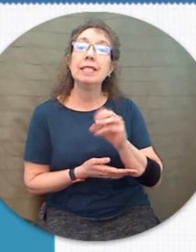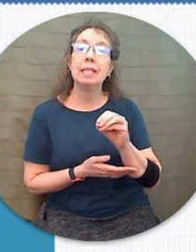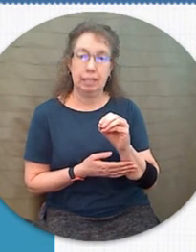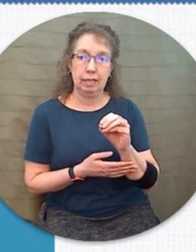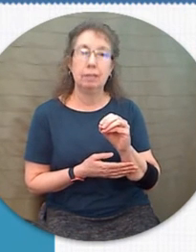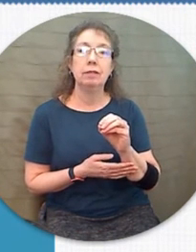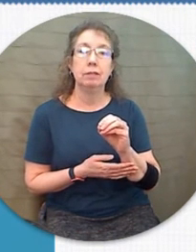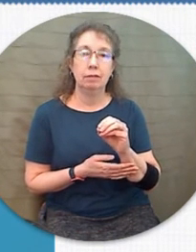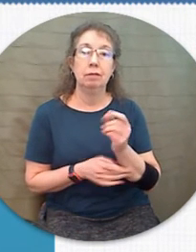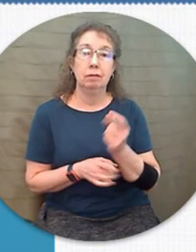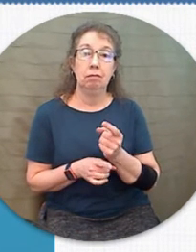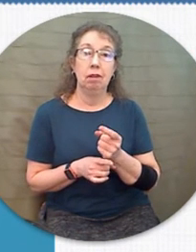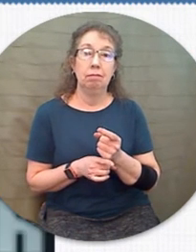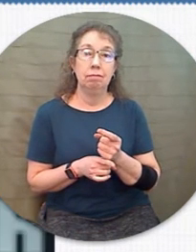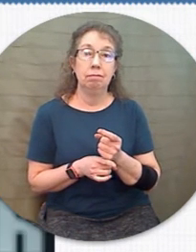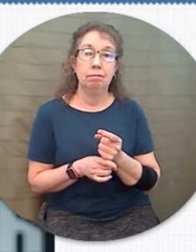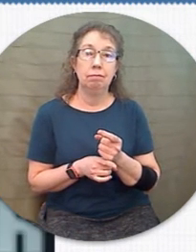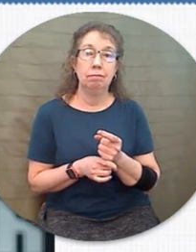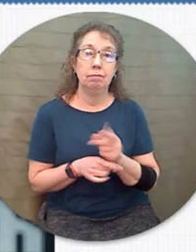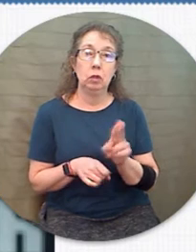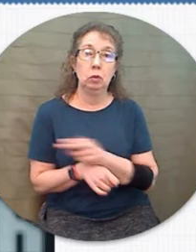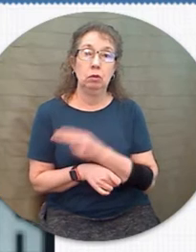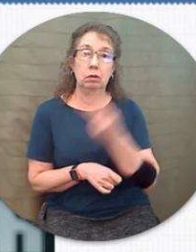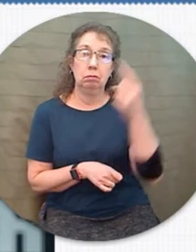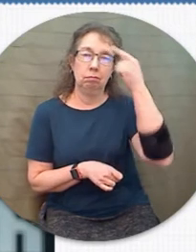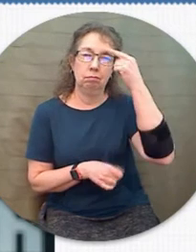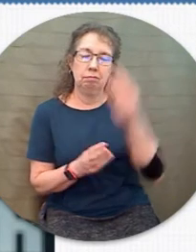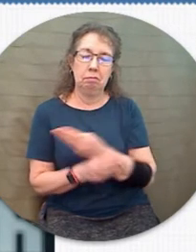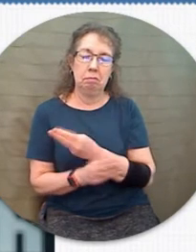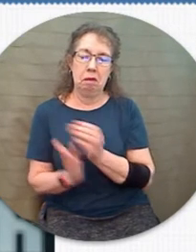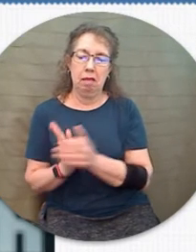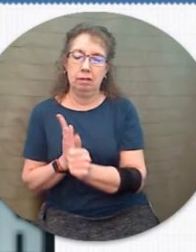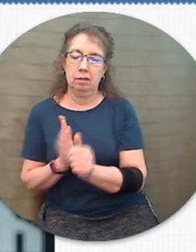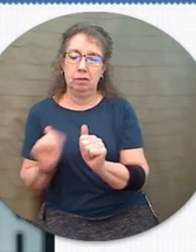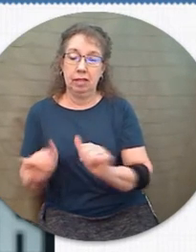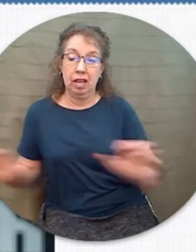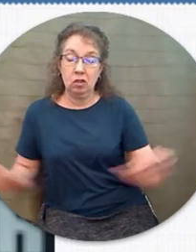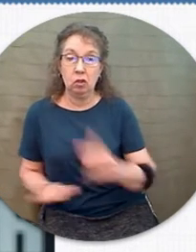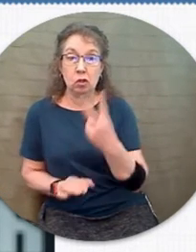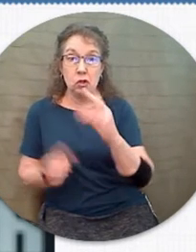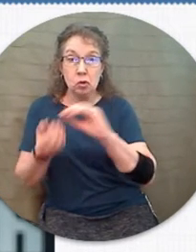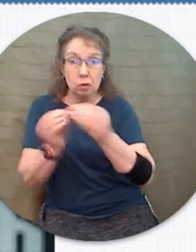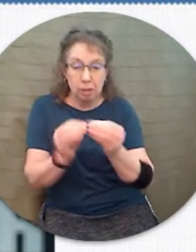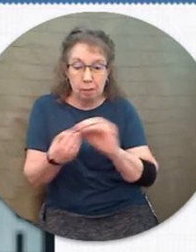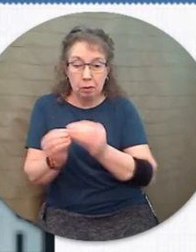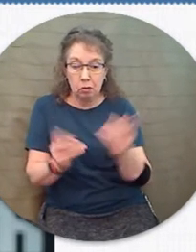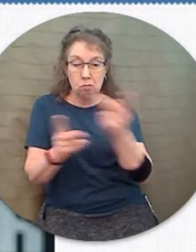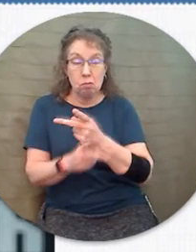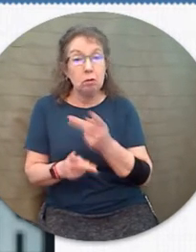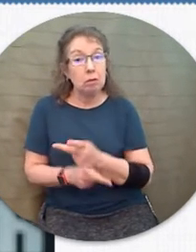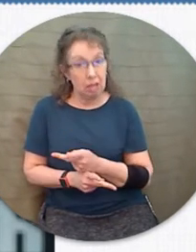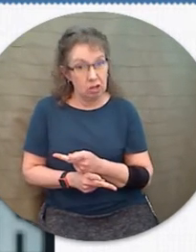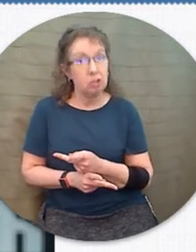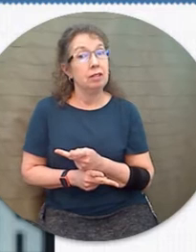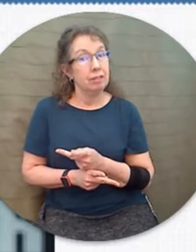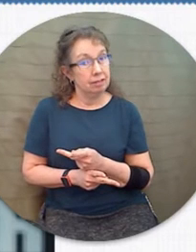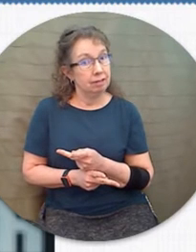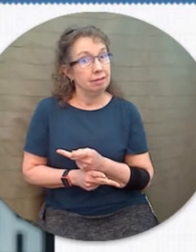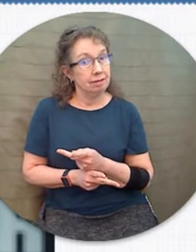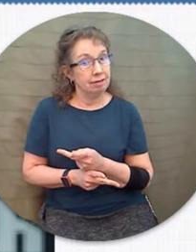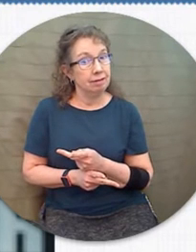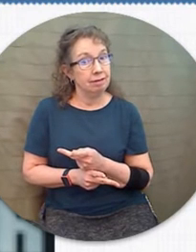2,160. Right? So using your mental math skills, you can do 2-digit multiplication. It's